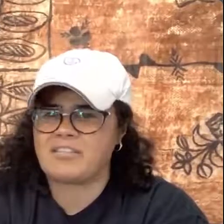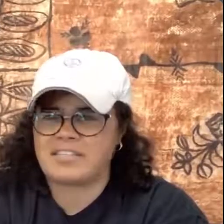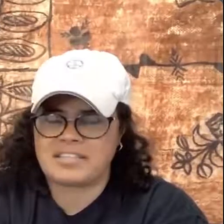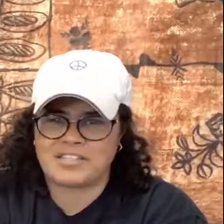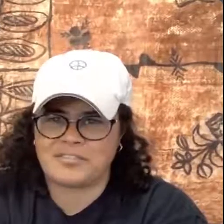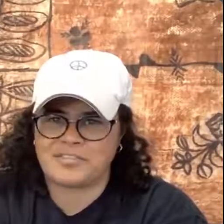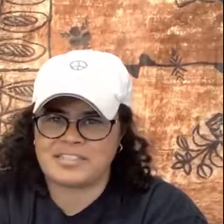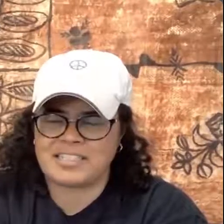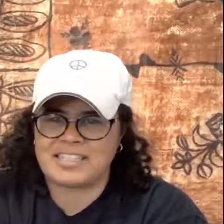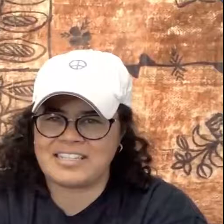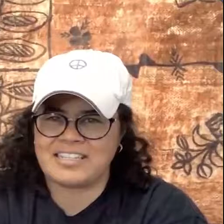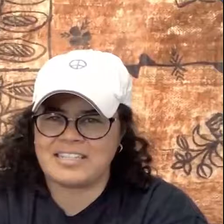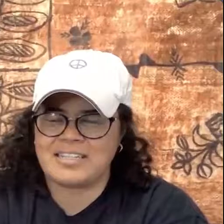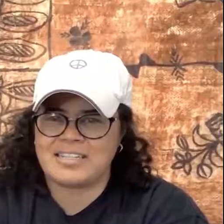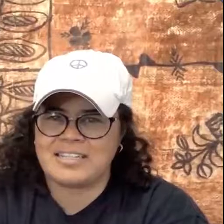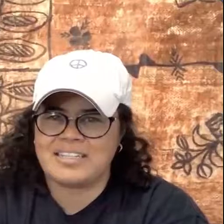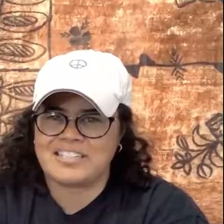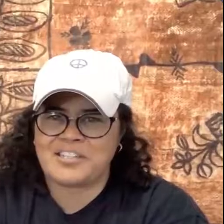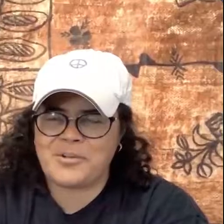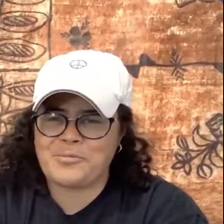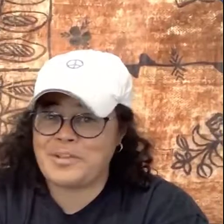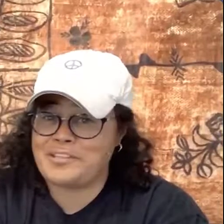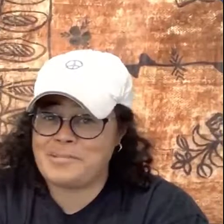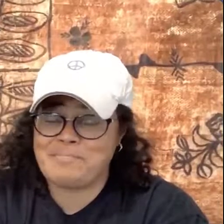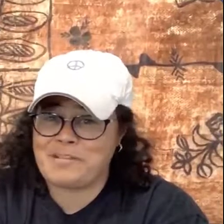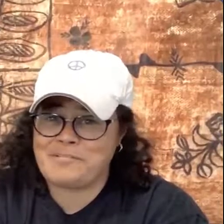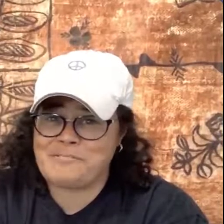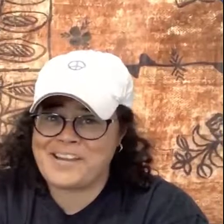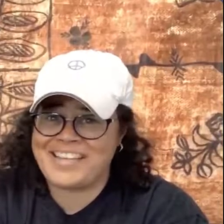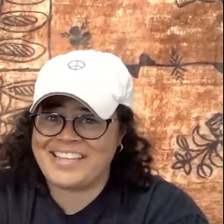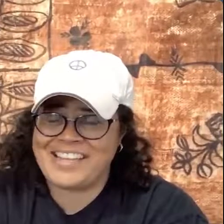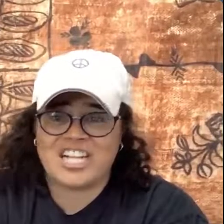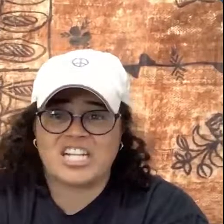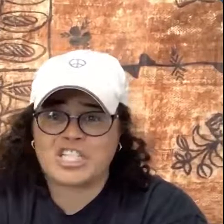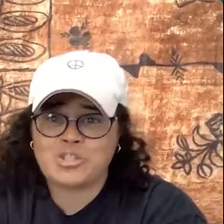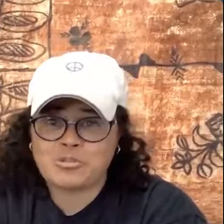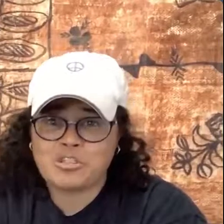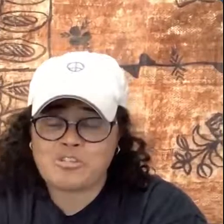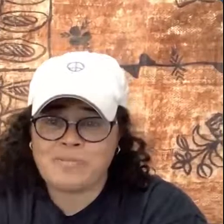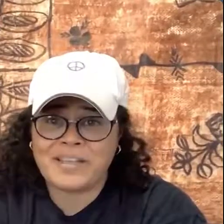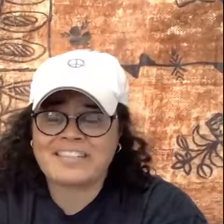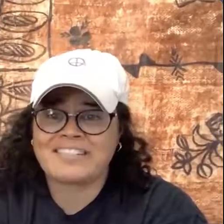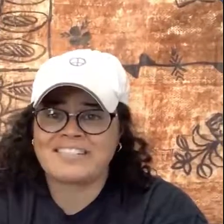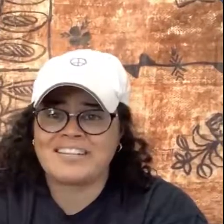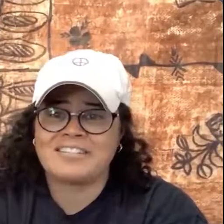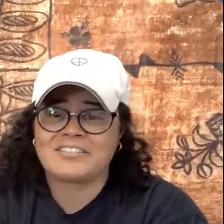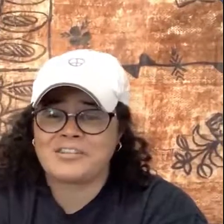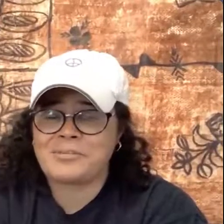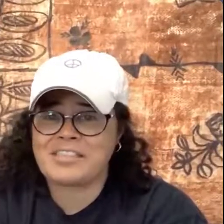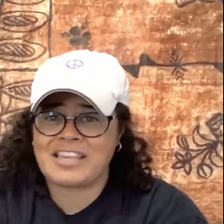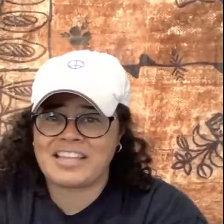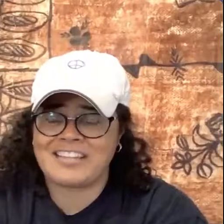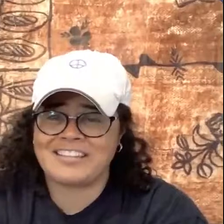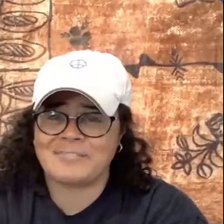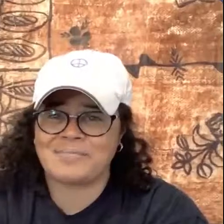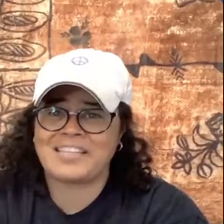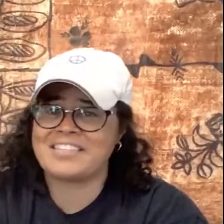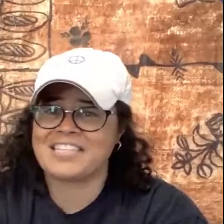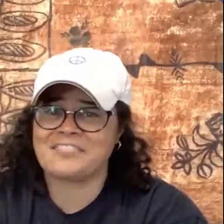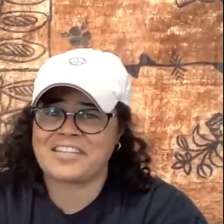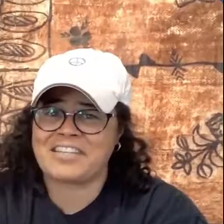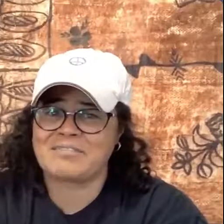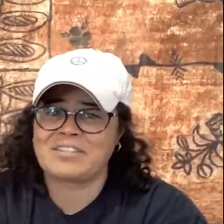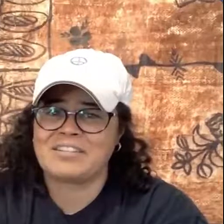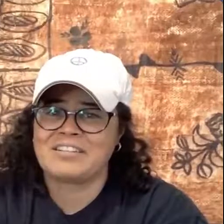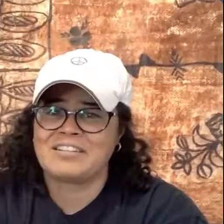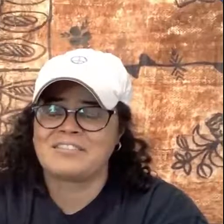and healthy sovereignty. So wait to be blown away, jaws dropping. So with that, please